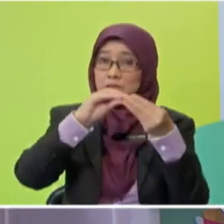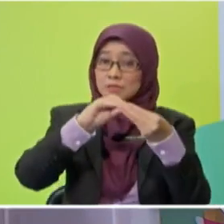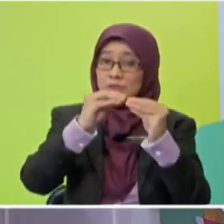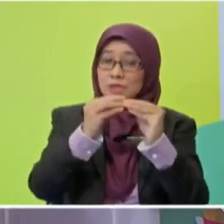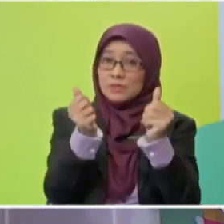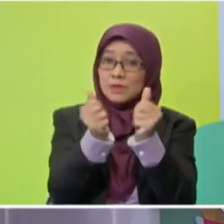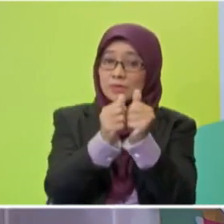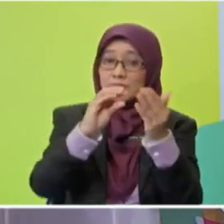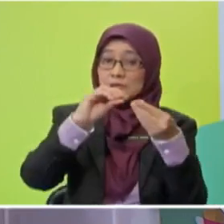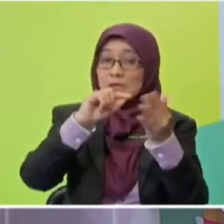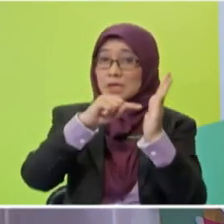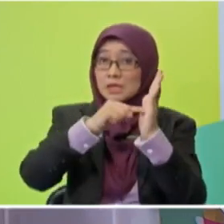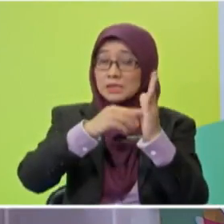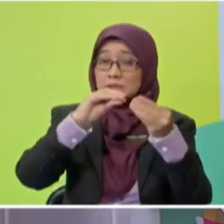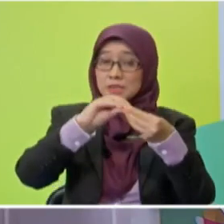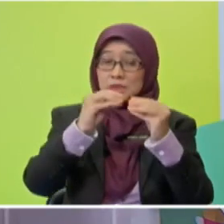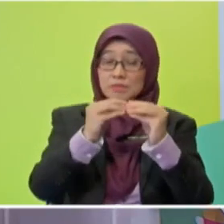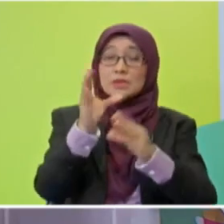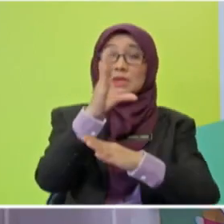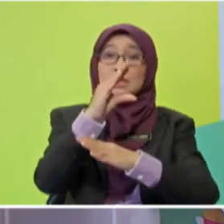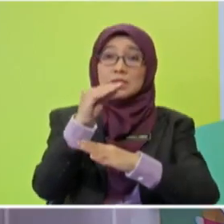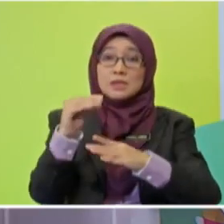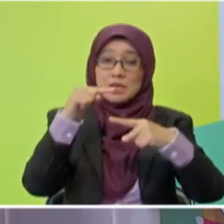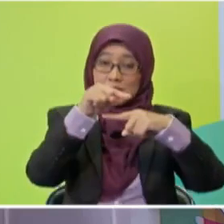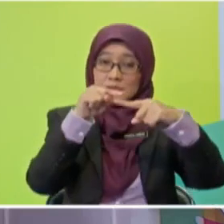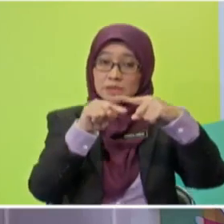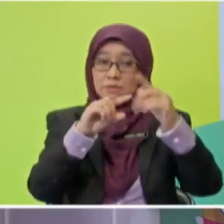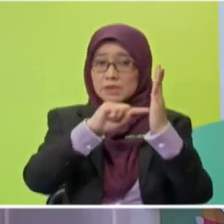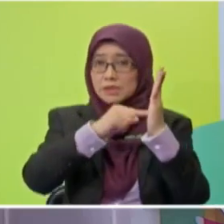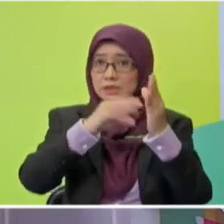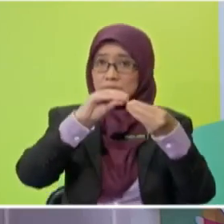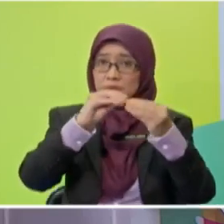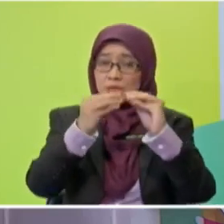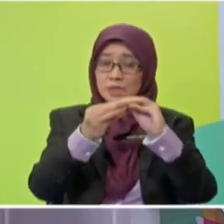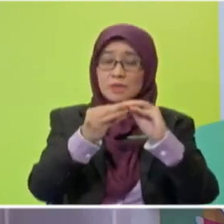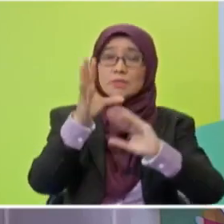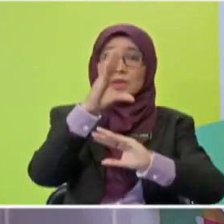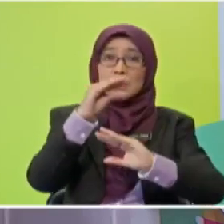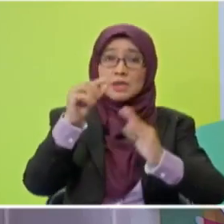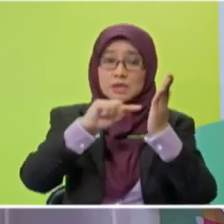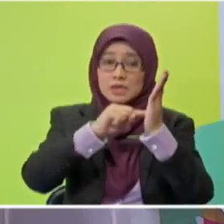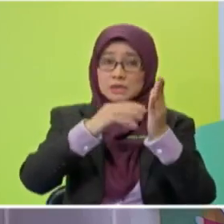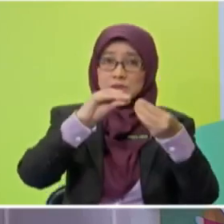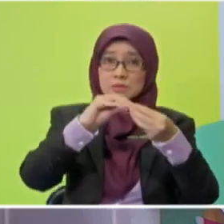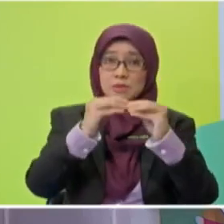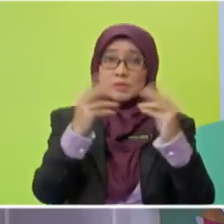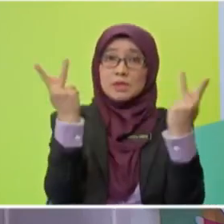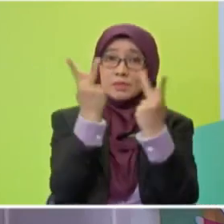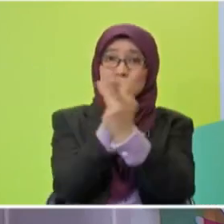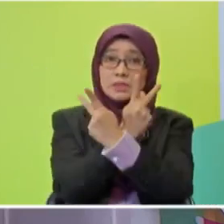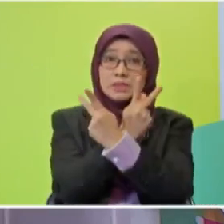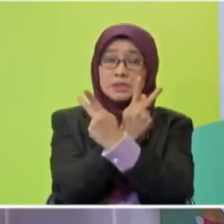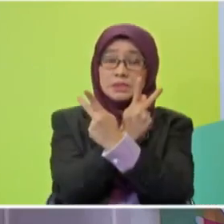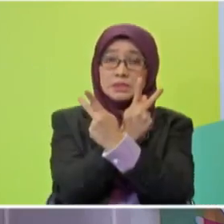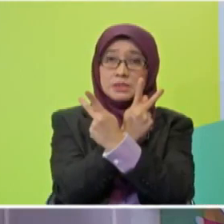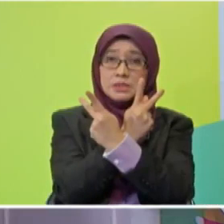and also divide decimal number with decimal number. Okay, in multiplication process, okay, what you must do,